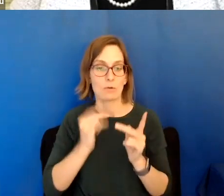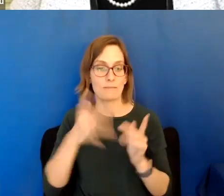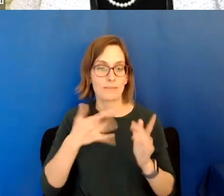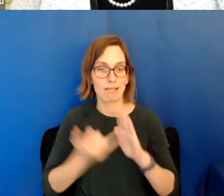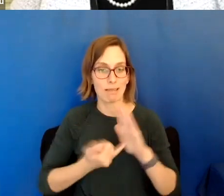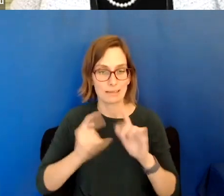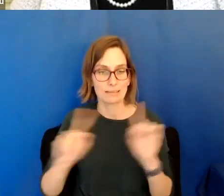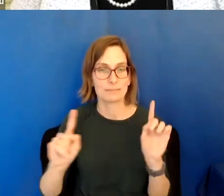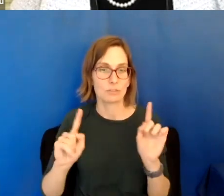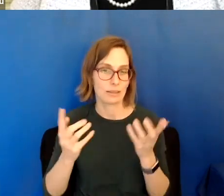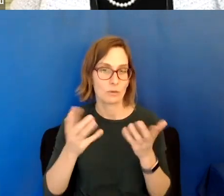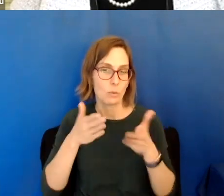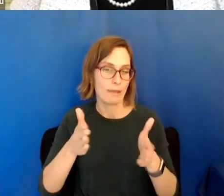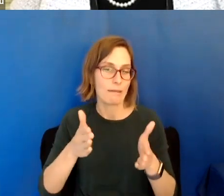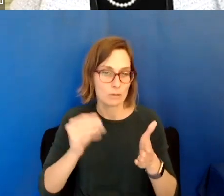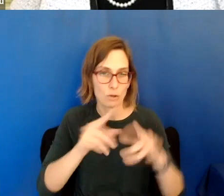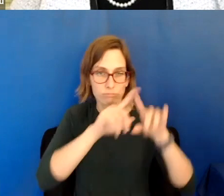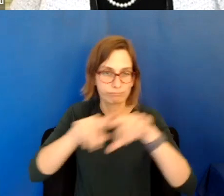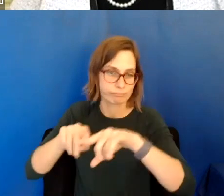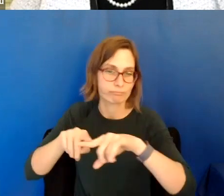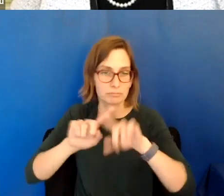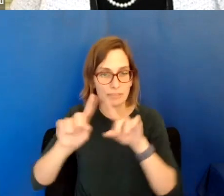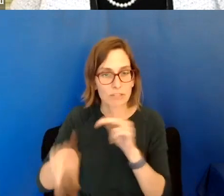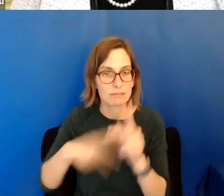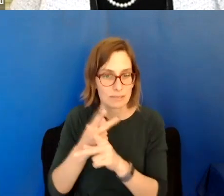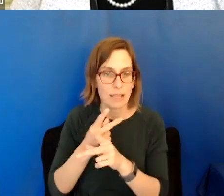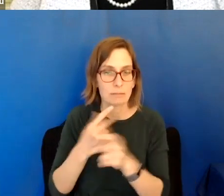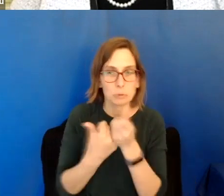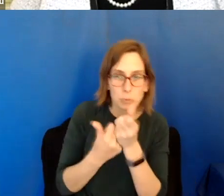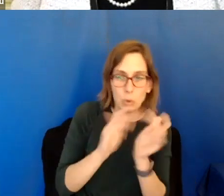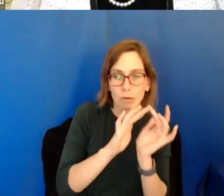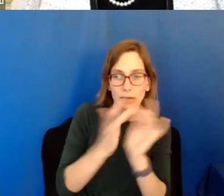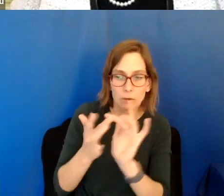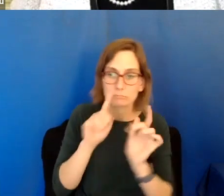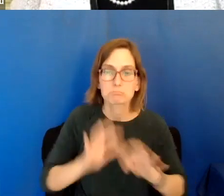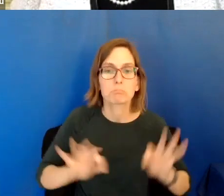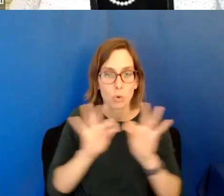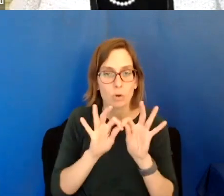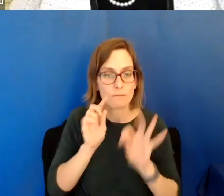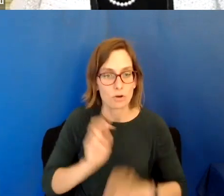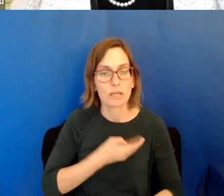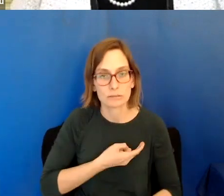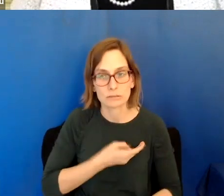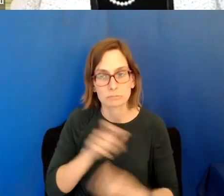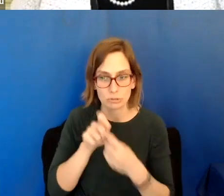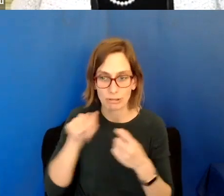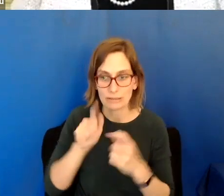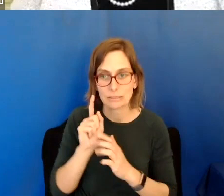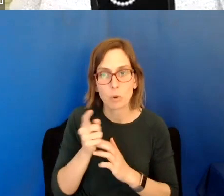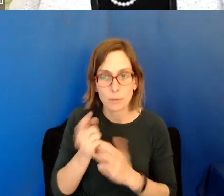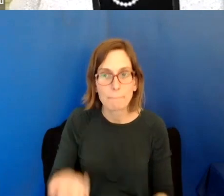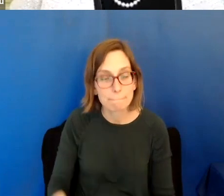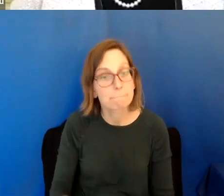like leaning on these different types of support and networks is really, really important for us, particularly in this moment. Thank